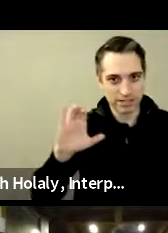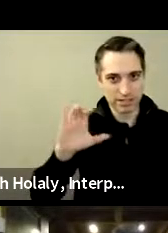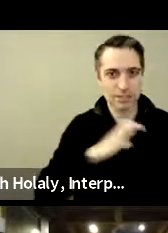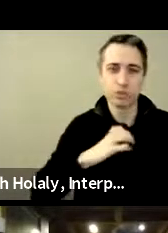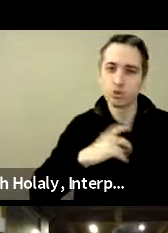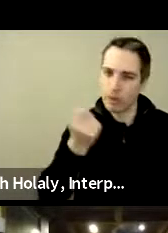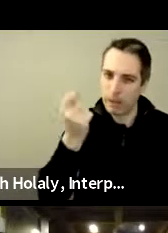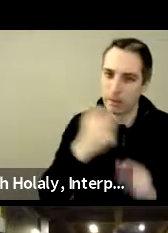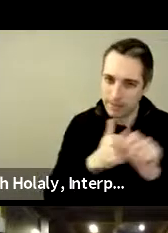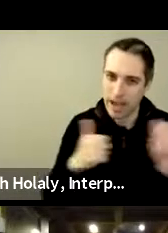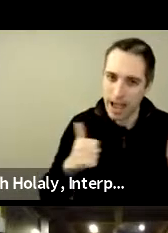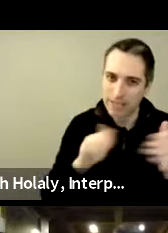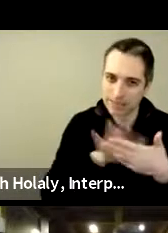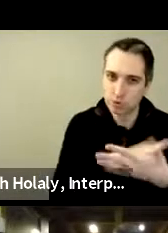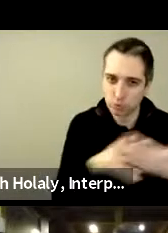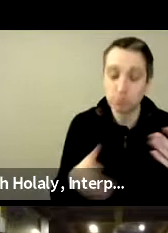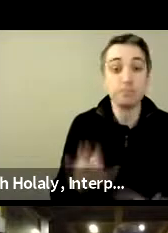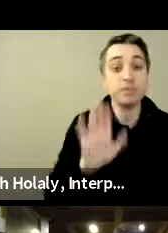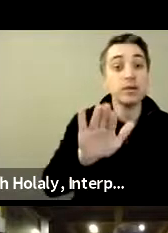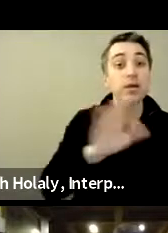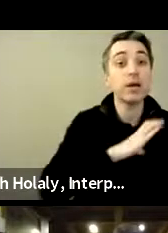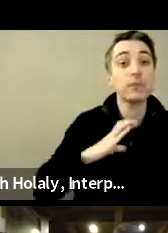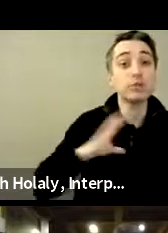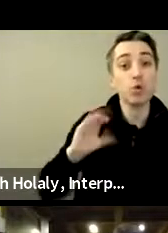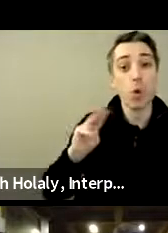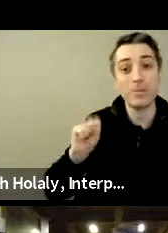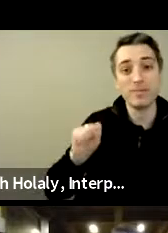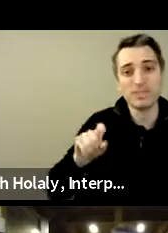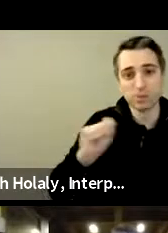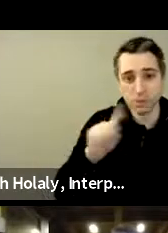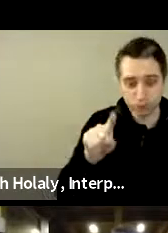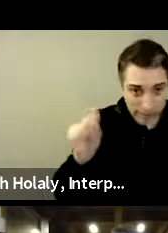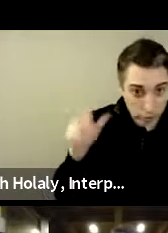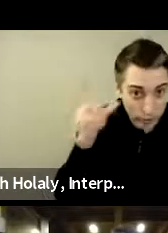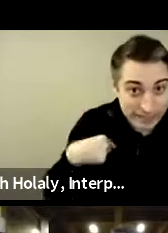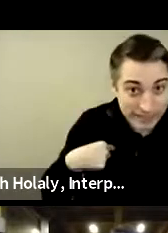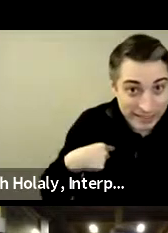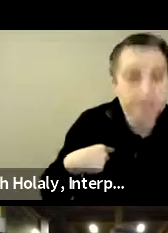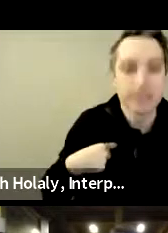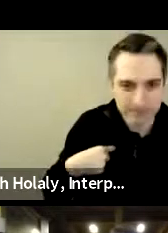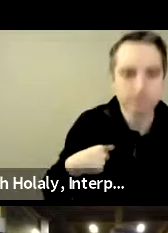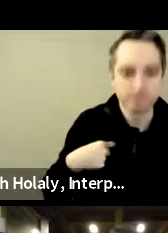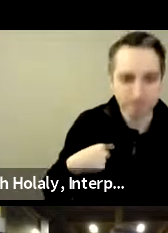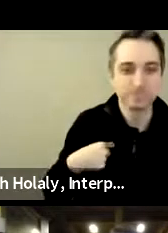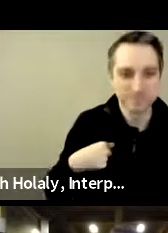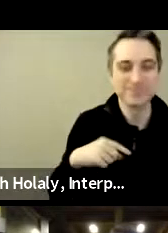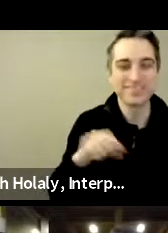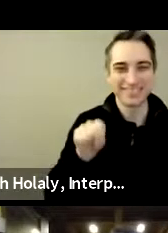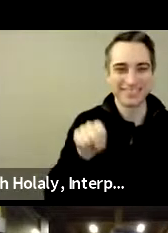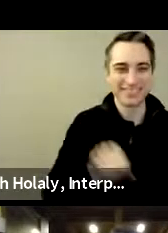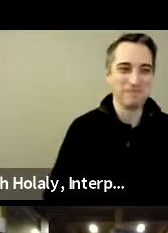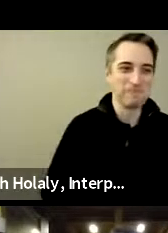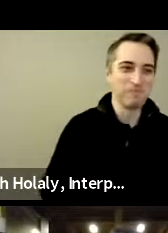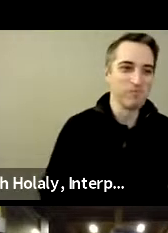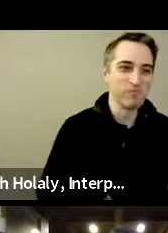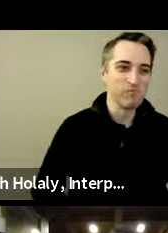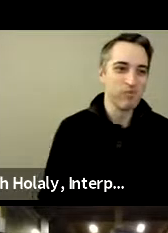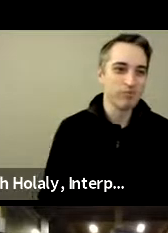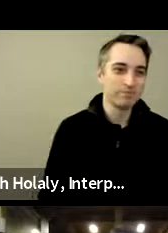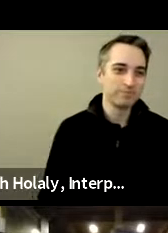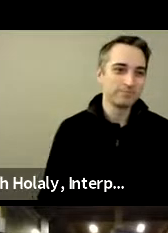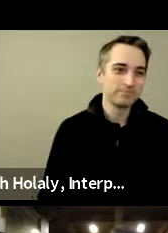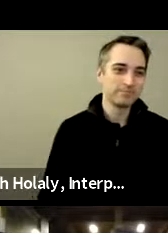behind. Commissioner Combs? Oh, the question is, can you hear me? Yes. Yes. Okay. To